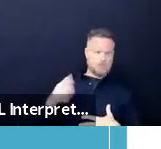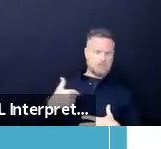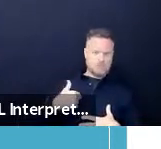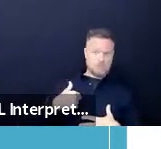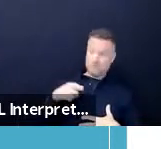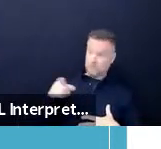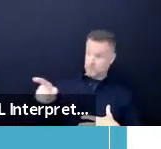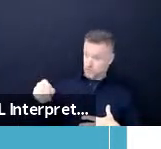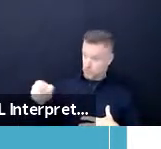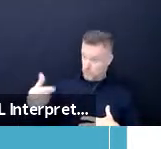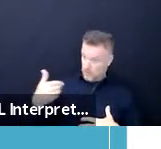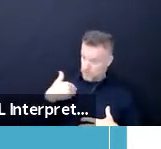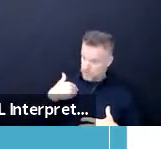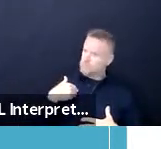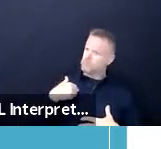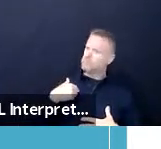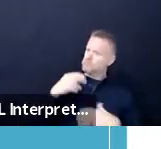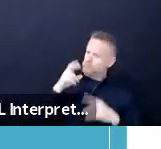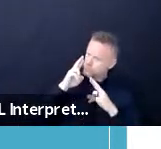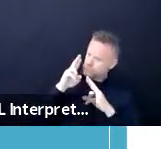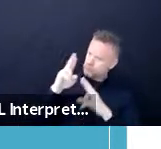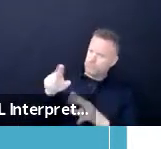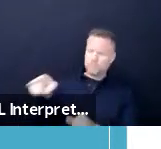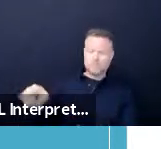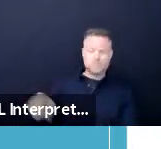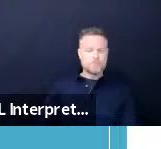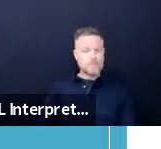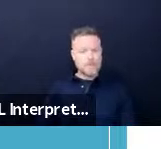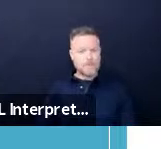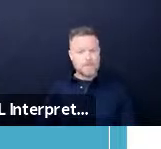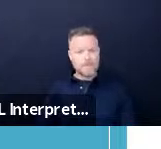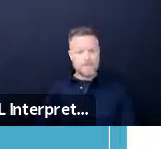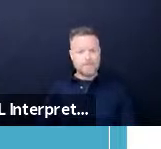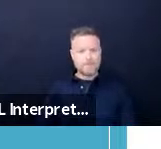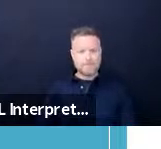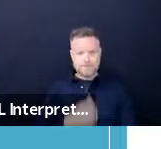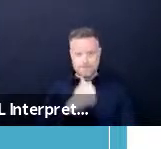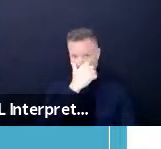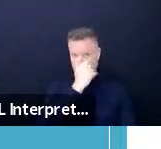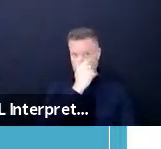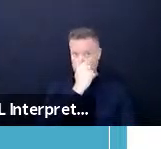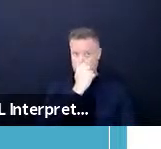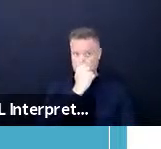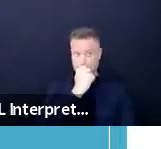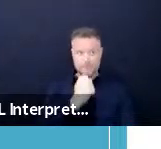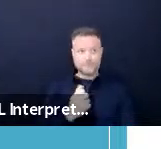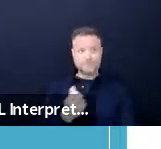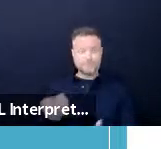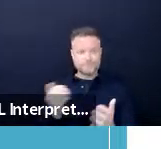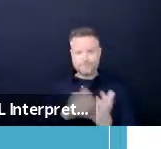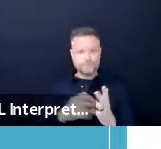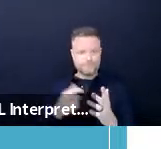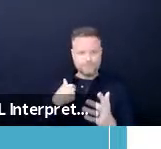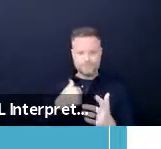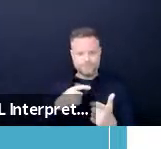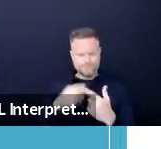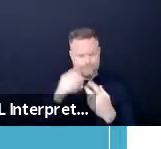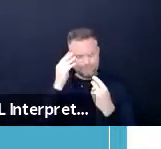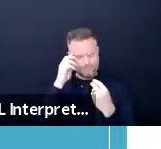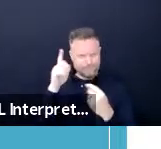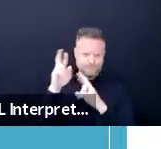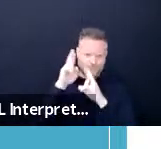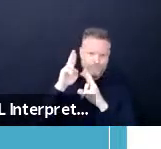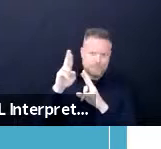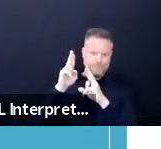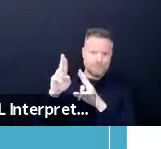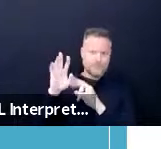fear doesn't mean their feelings aren't valid. So we really have to, again, the theme is the respect of voices